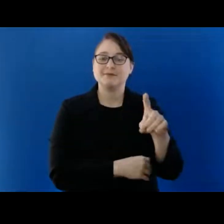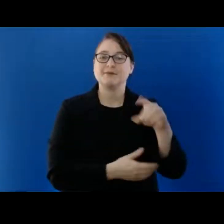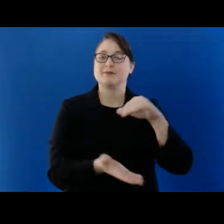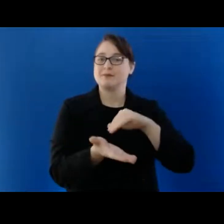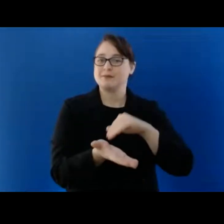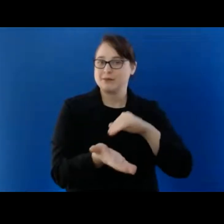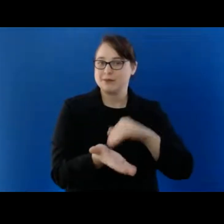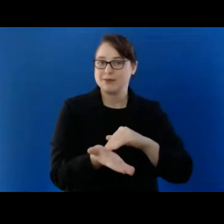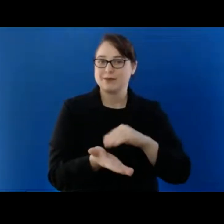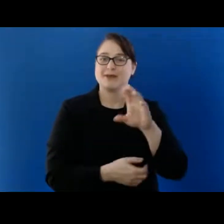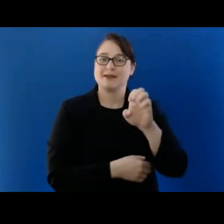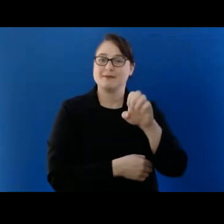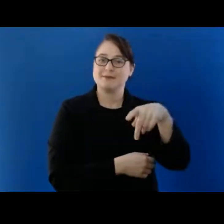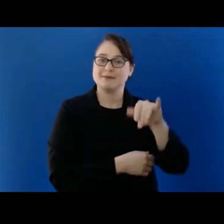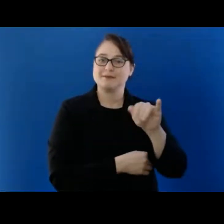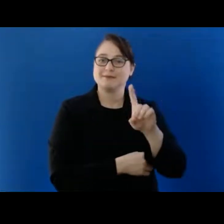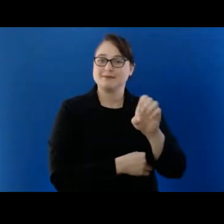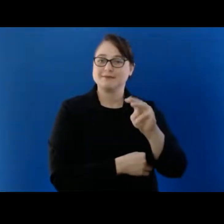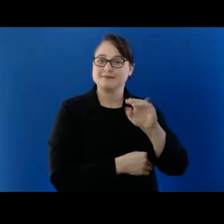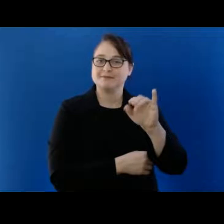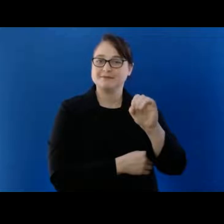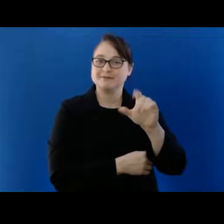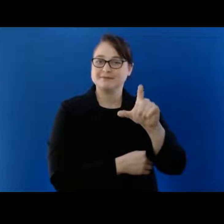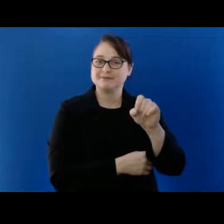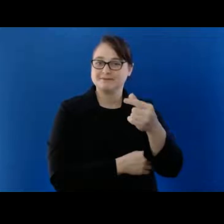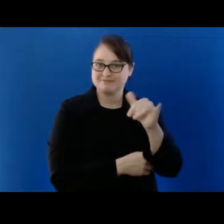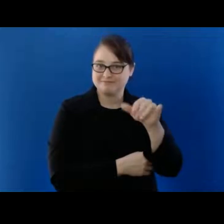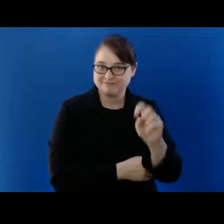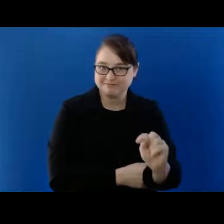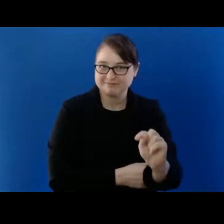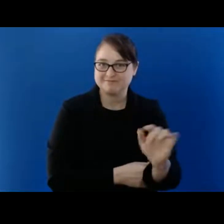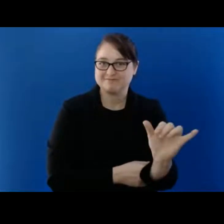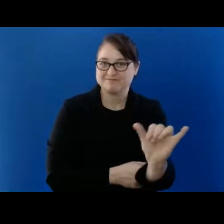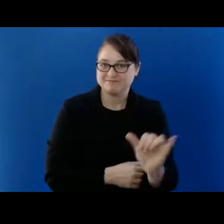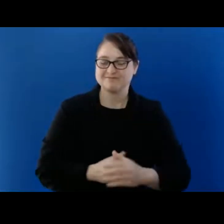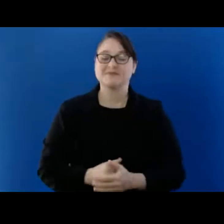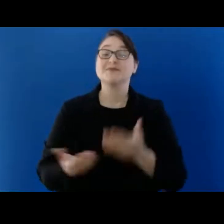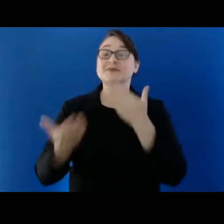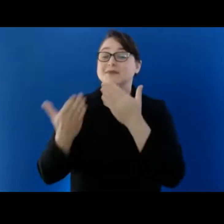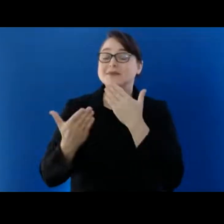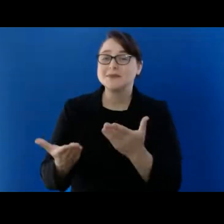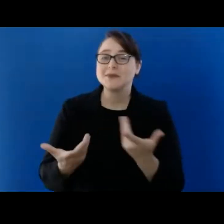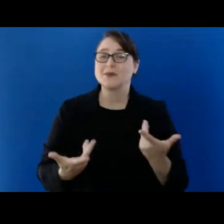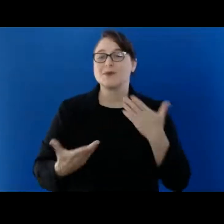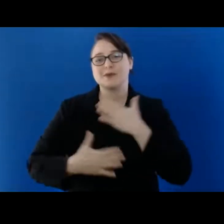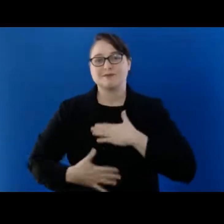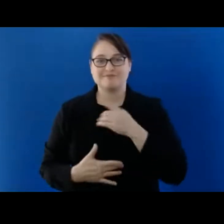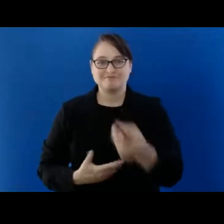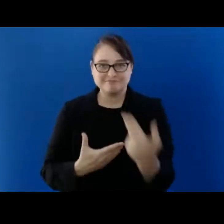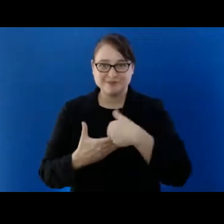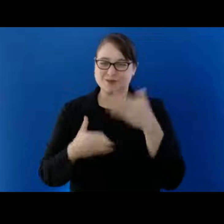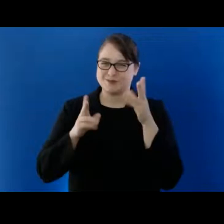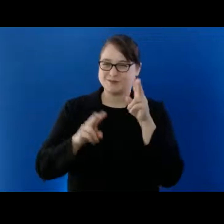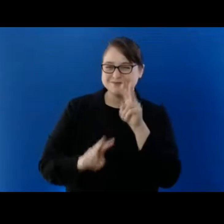epidemiologist. We really appreciate, Bruce, you being here with us today and filling in, and we look forward to your presentation.